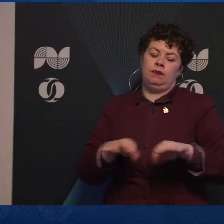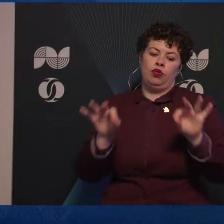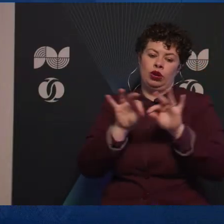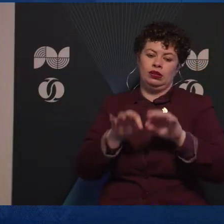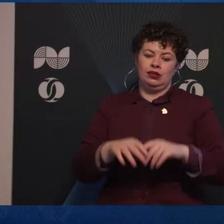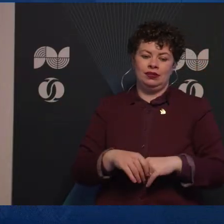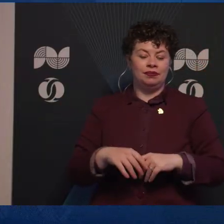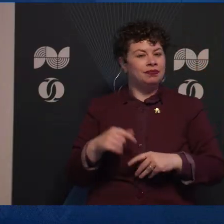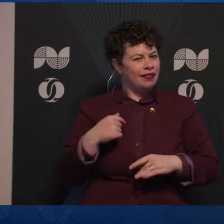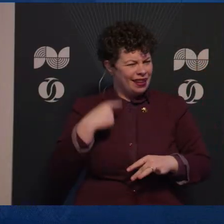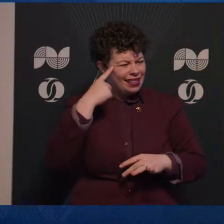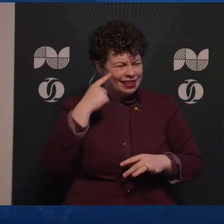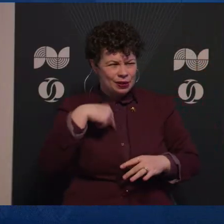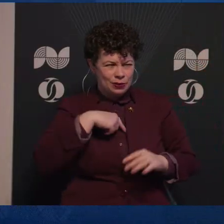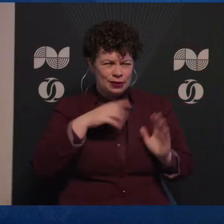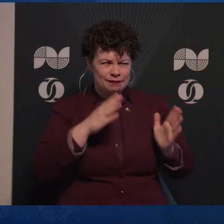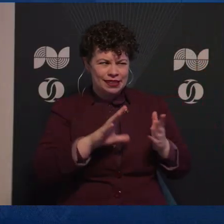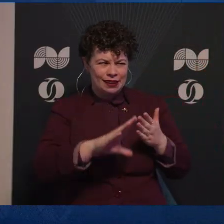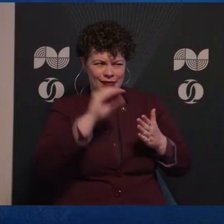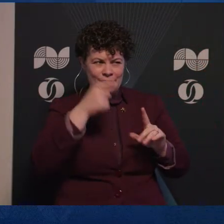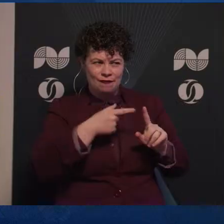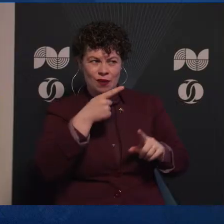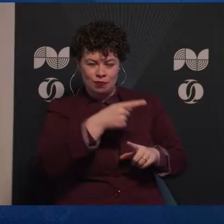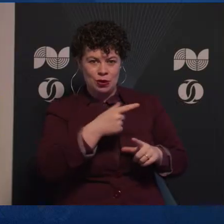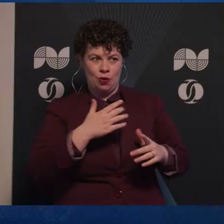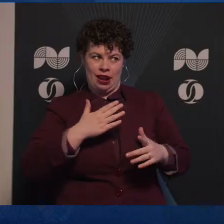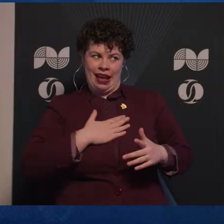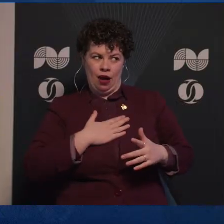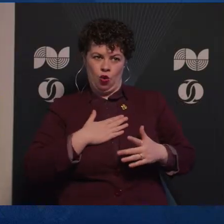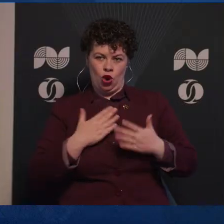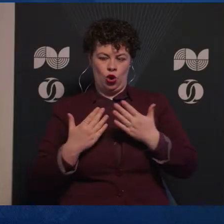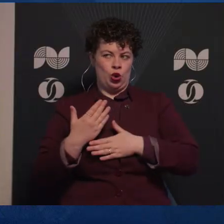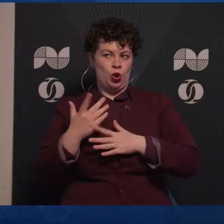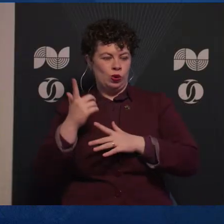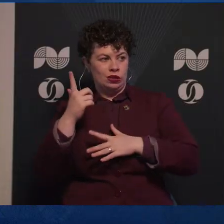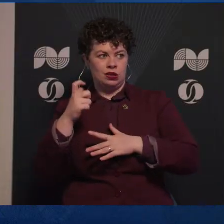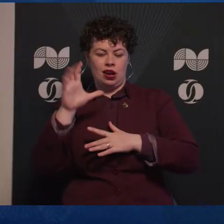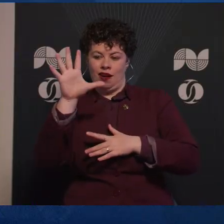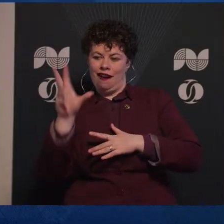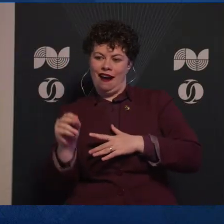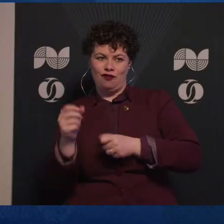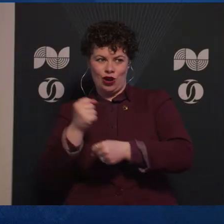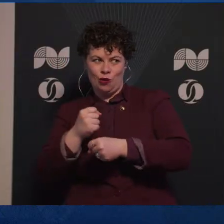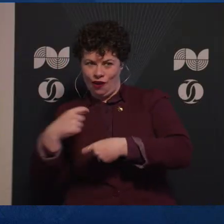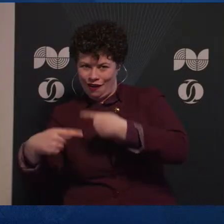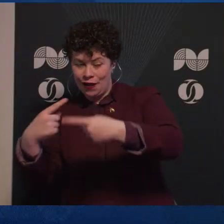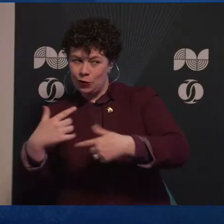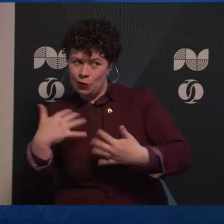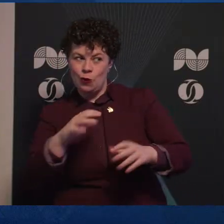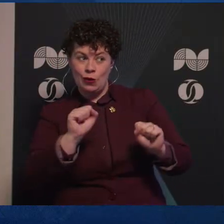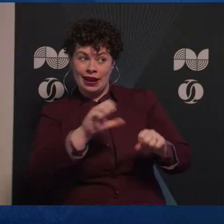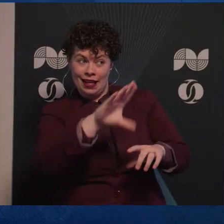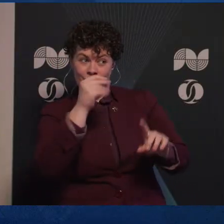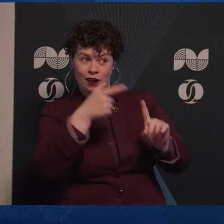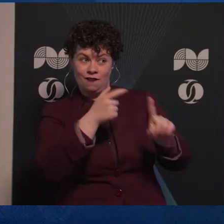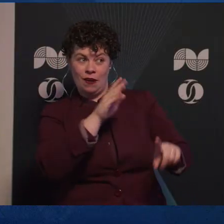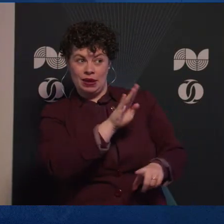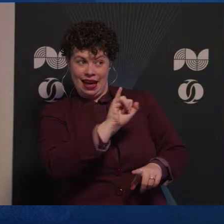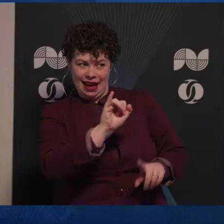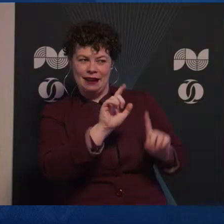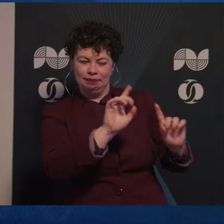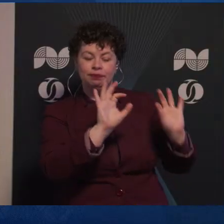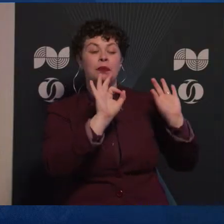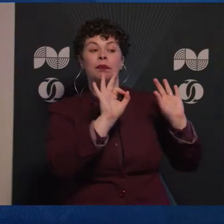from you guys as we embark on our own sub-Saharan Africa work. But okay, let's go back to Beata then.